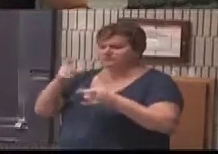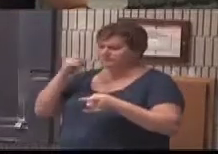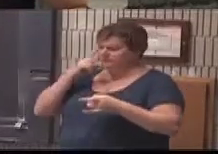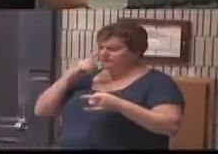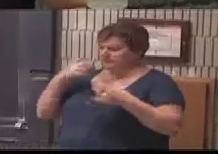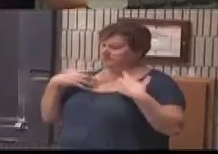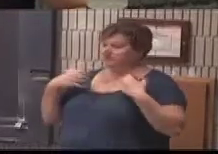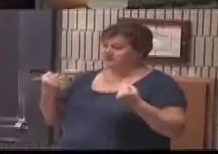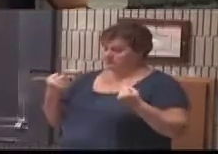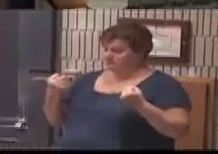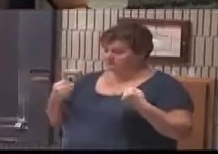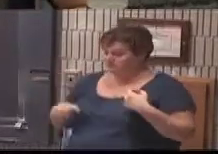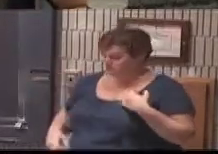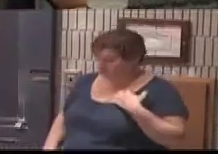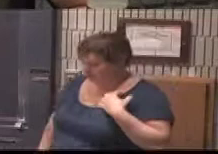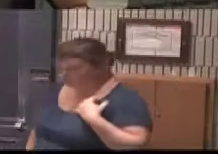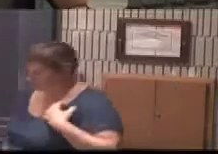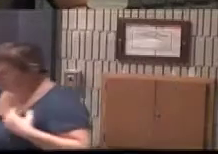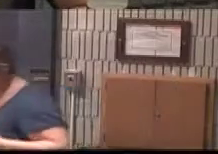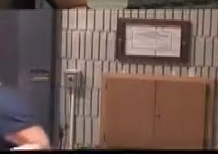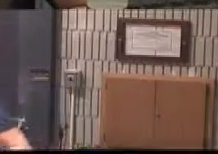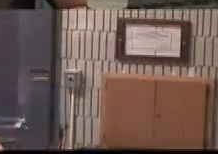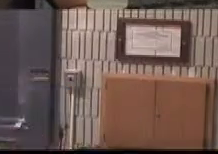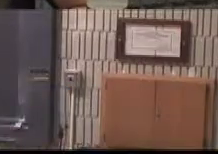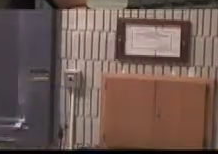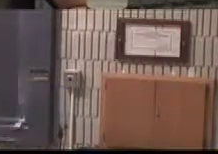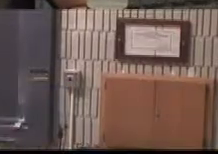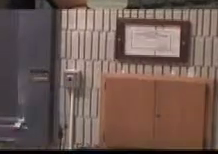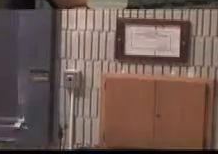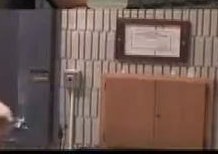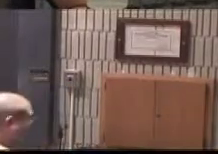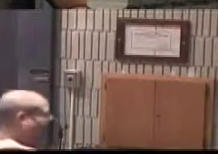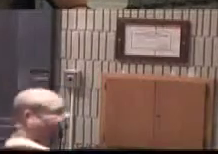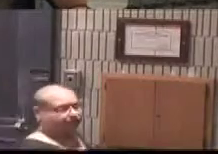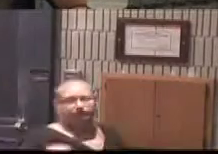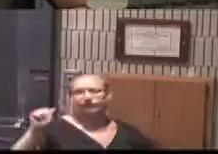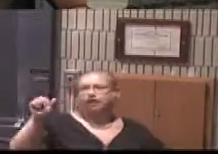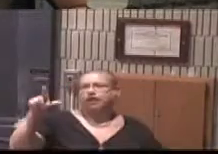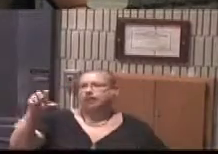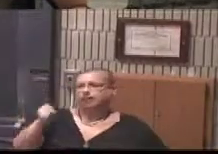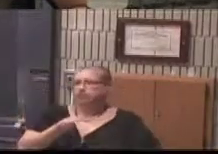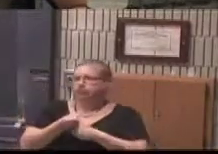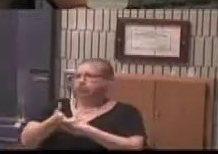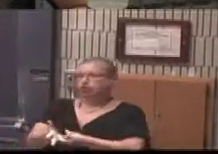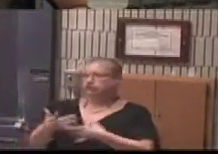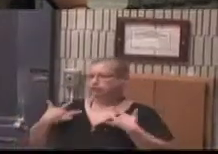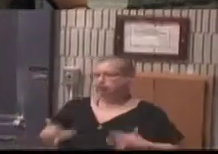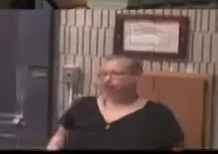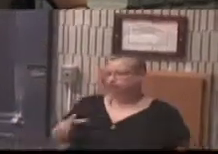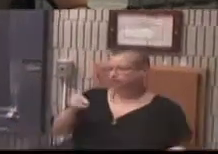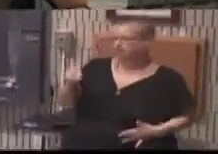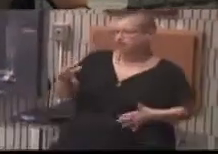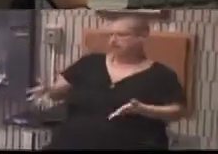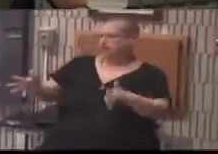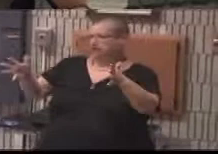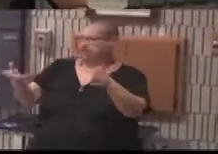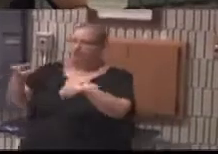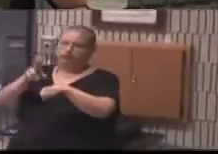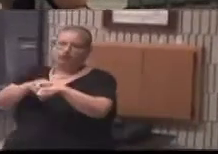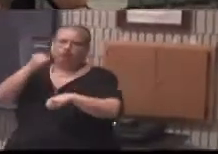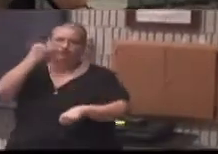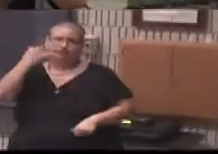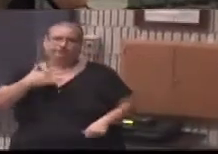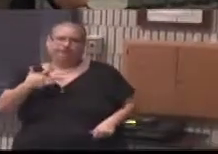or emotional issues. ALS causes depression and anxiety. You might be thinking, well, of course, if I heard I had a terminal